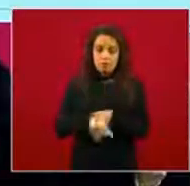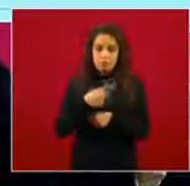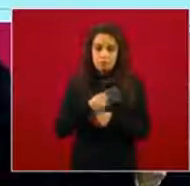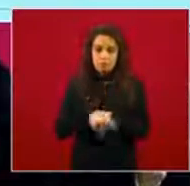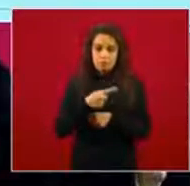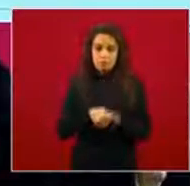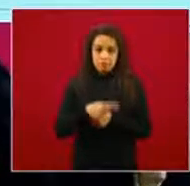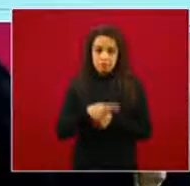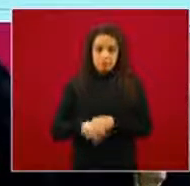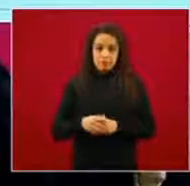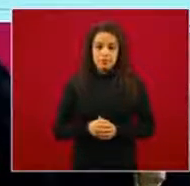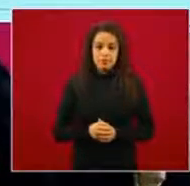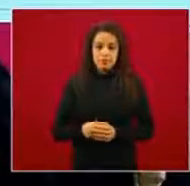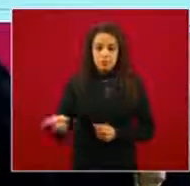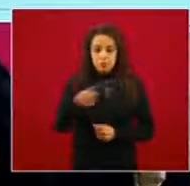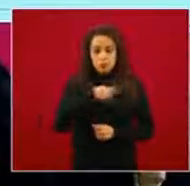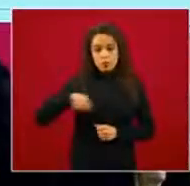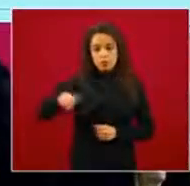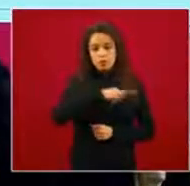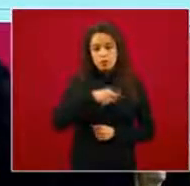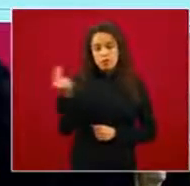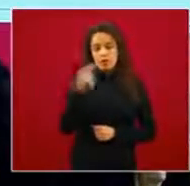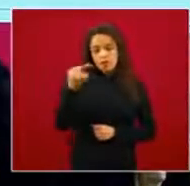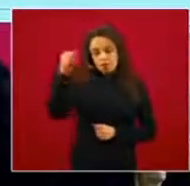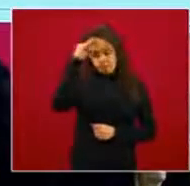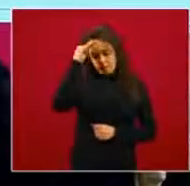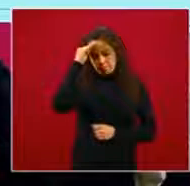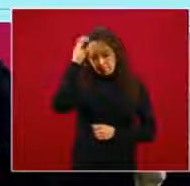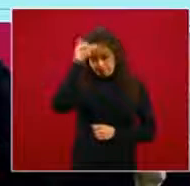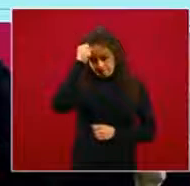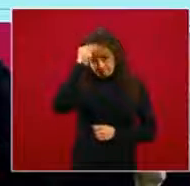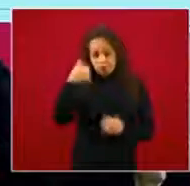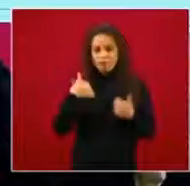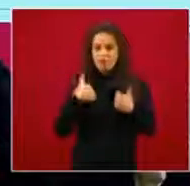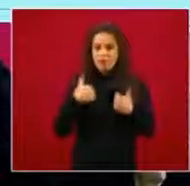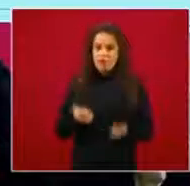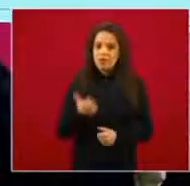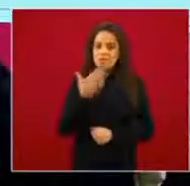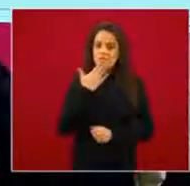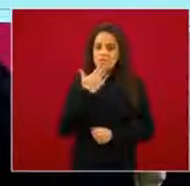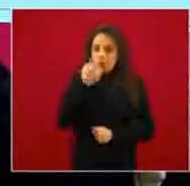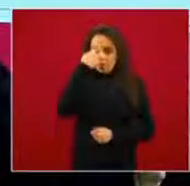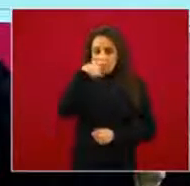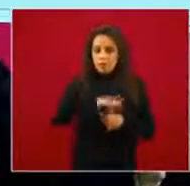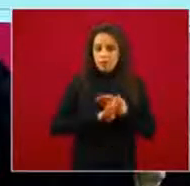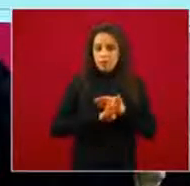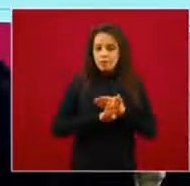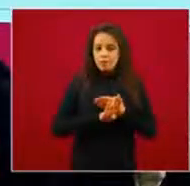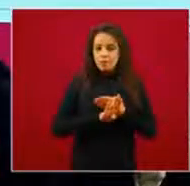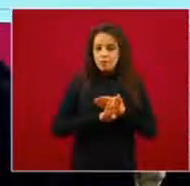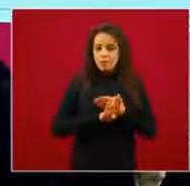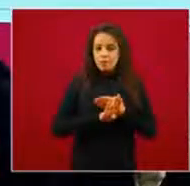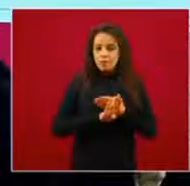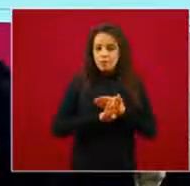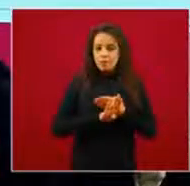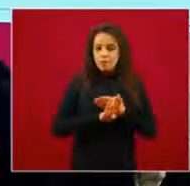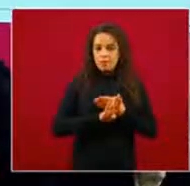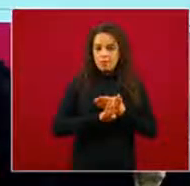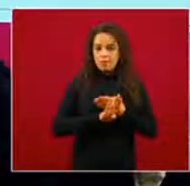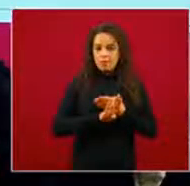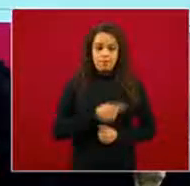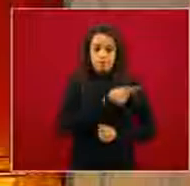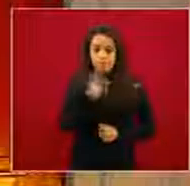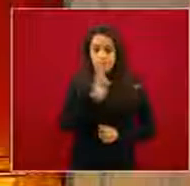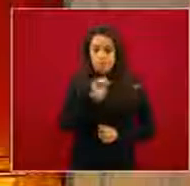will always have a slight risk, and as long as we are aware in prevention,